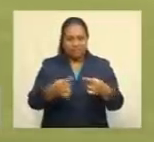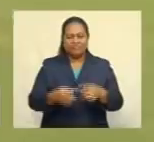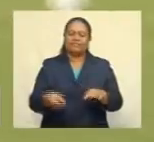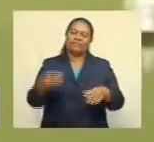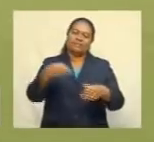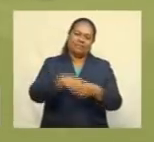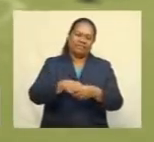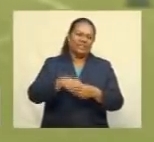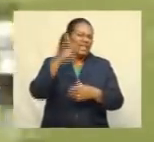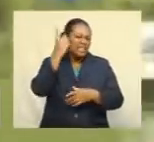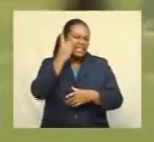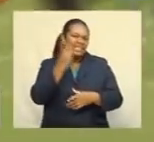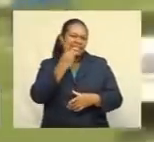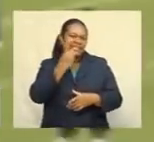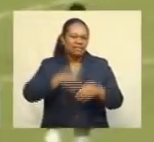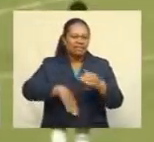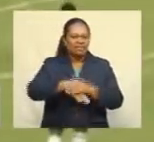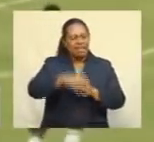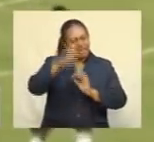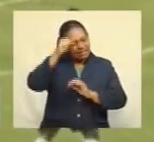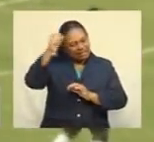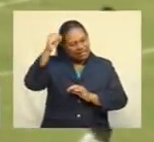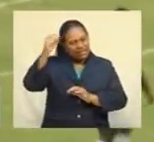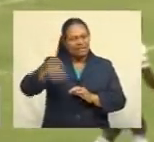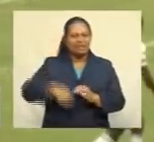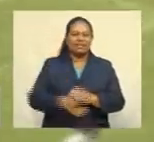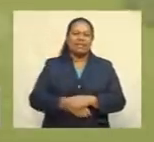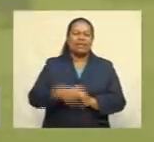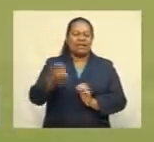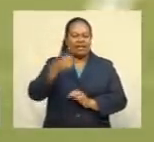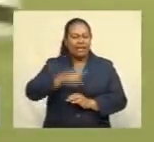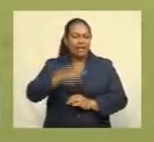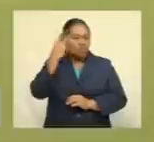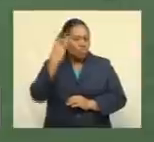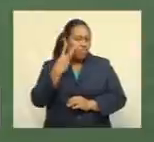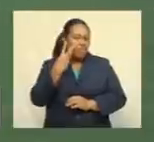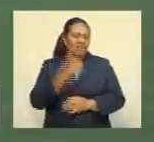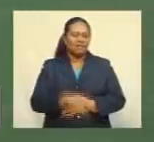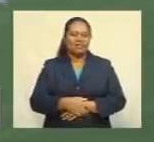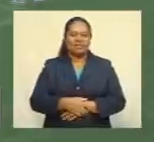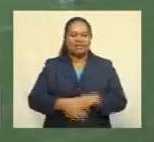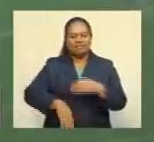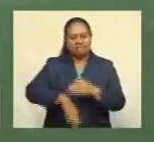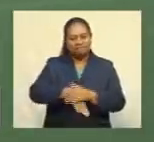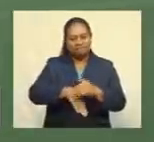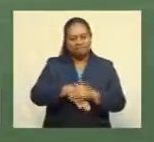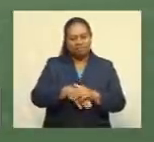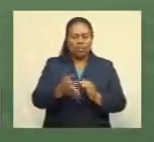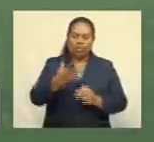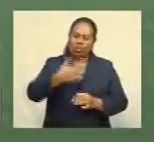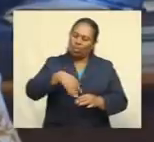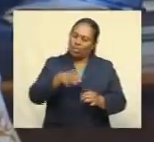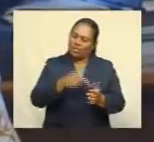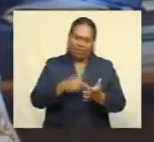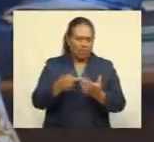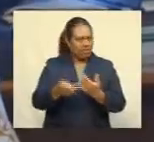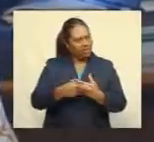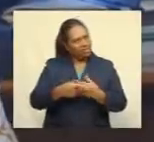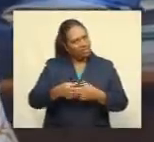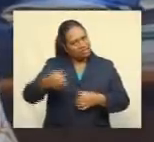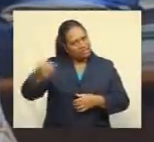Premier League, Senior League, as well as the Women's Super and Senior League. Development programs are also on hold.